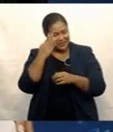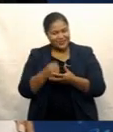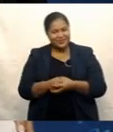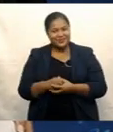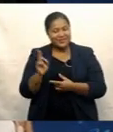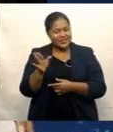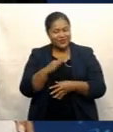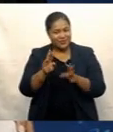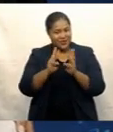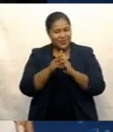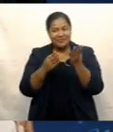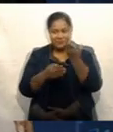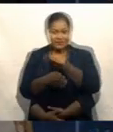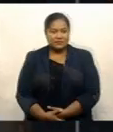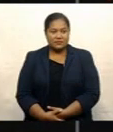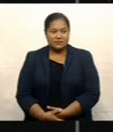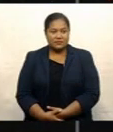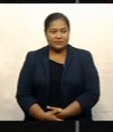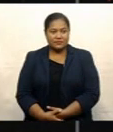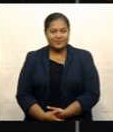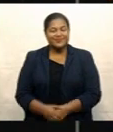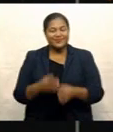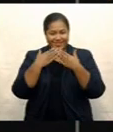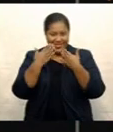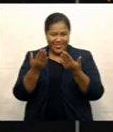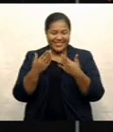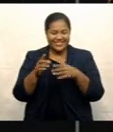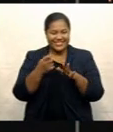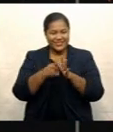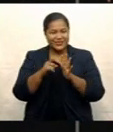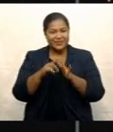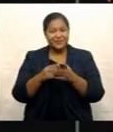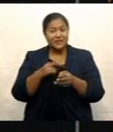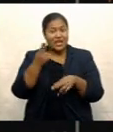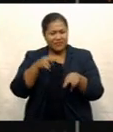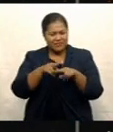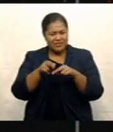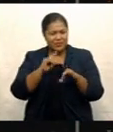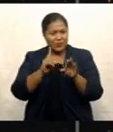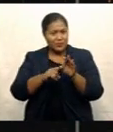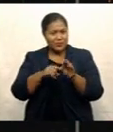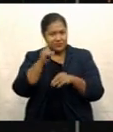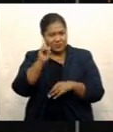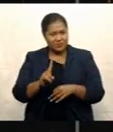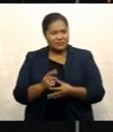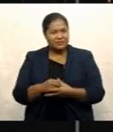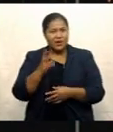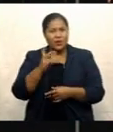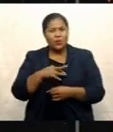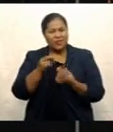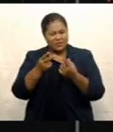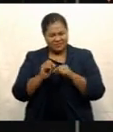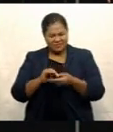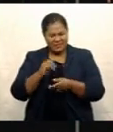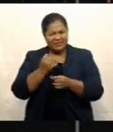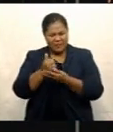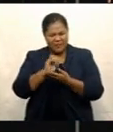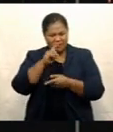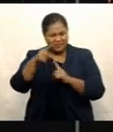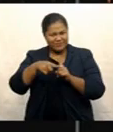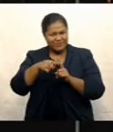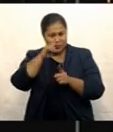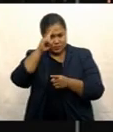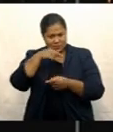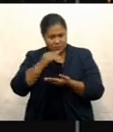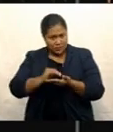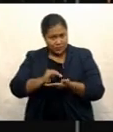World. It's back to Atada. Thanks, Kritika. In Fijian Pulse, we ask, with the rising number of COVID-19